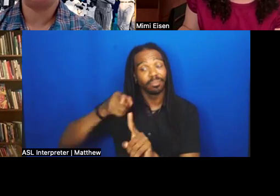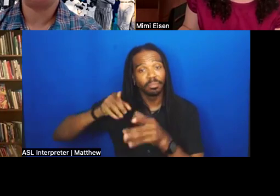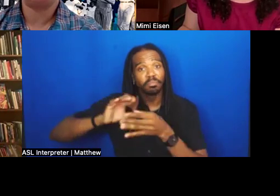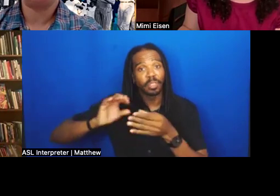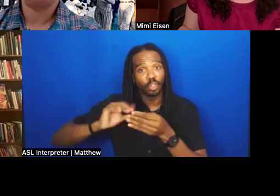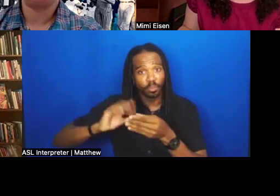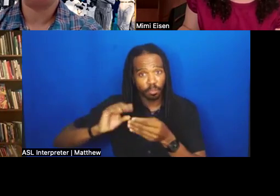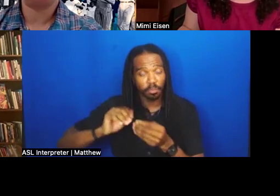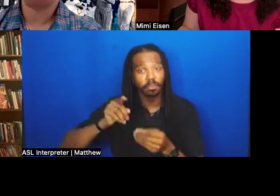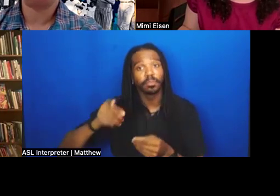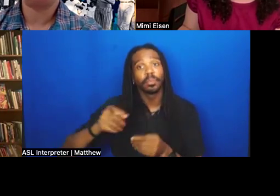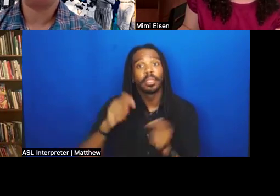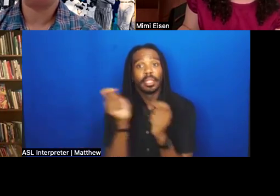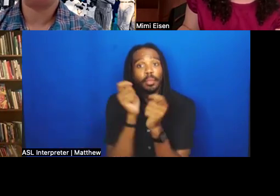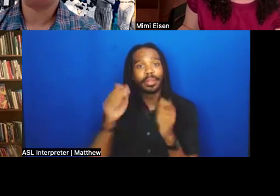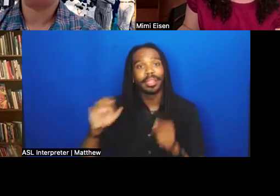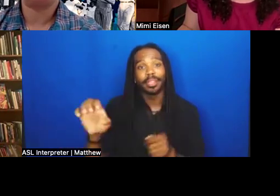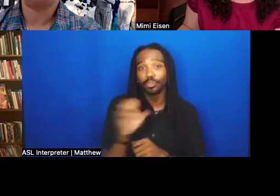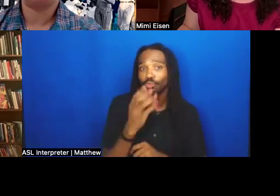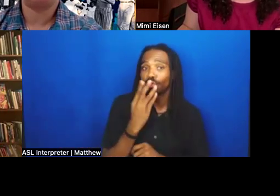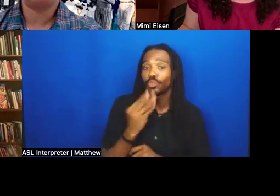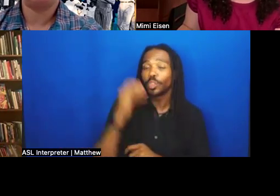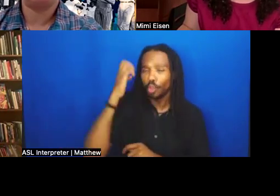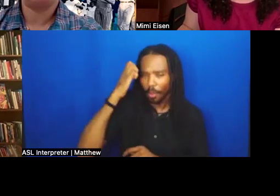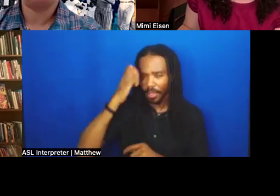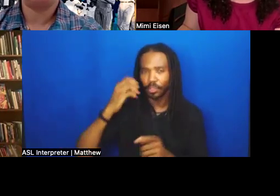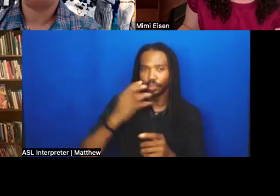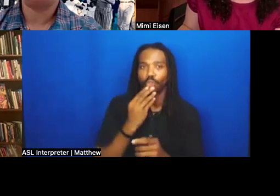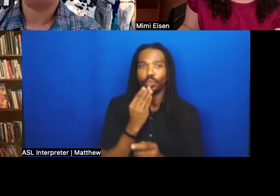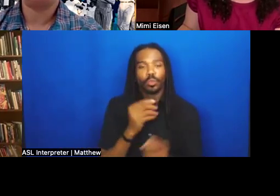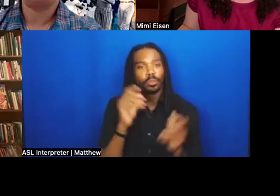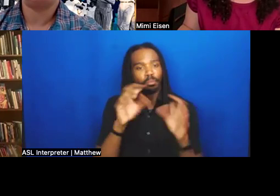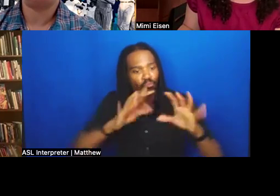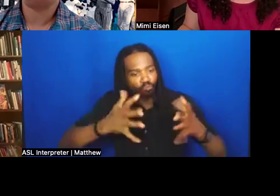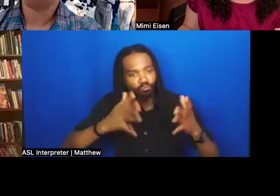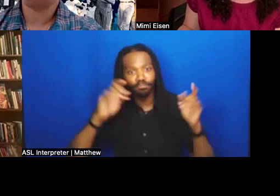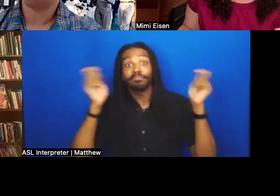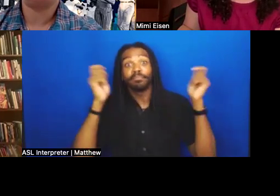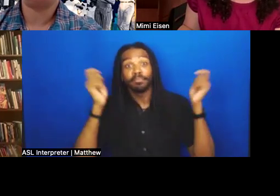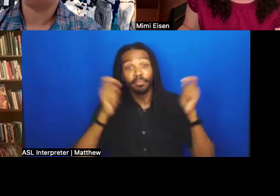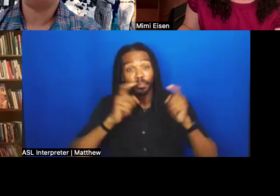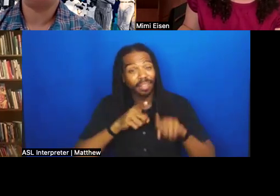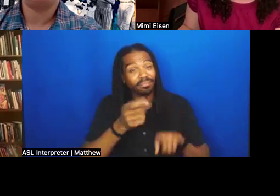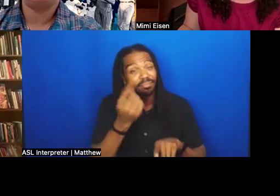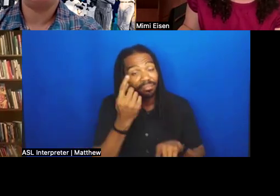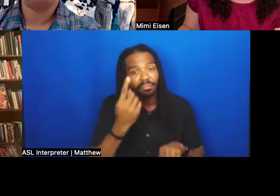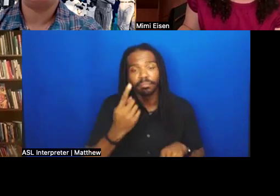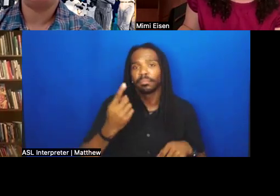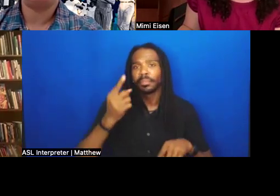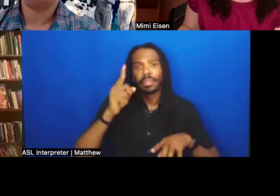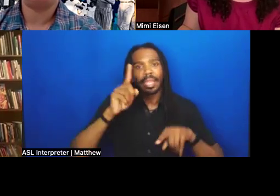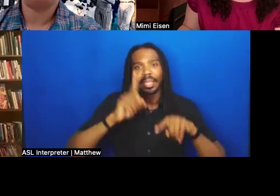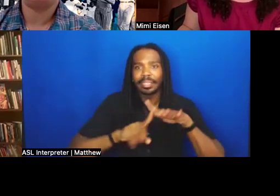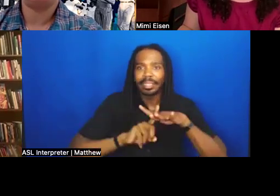people, and emphasized that they could never escape any of their problems by the dispossession of other